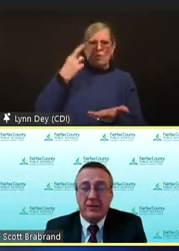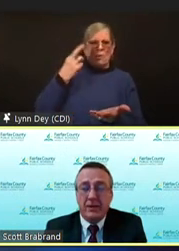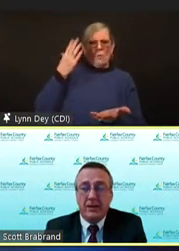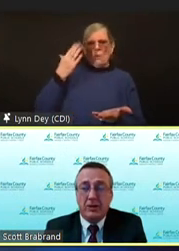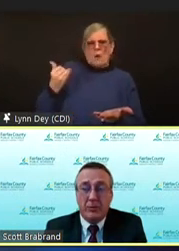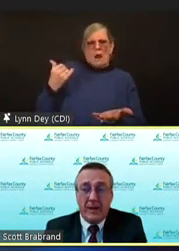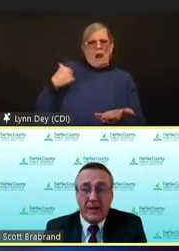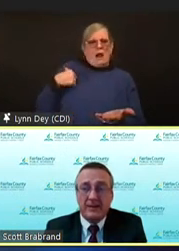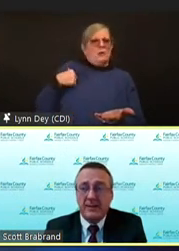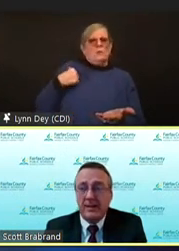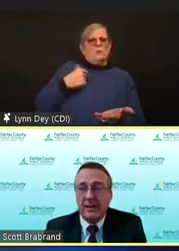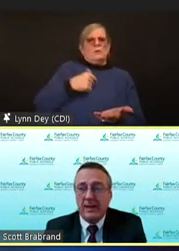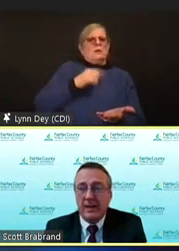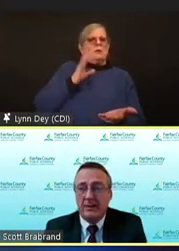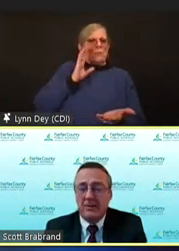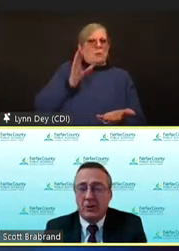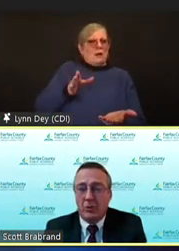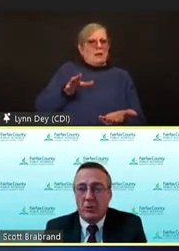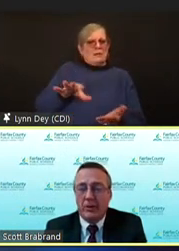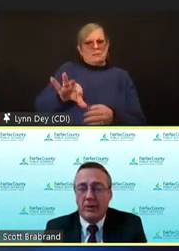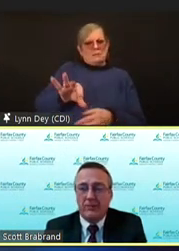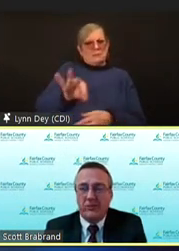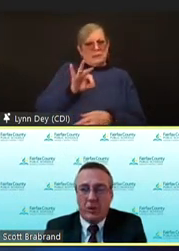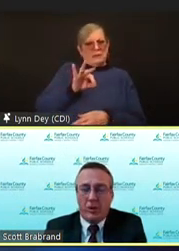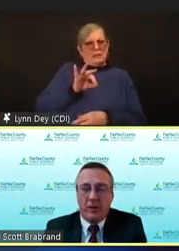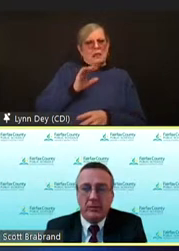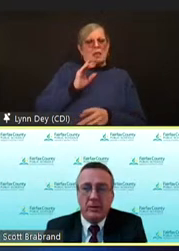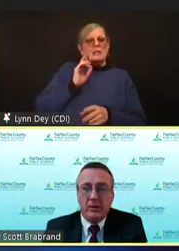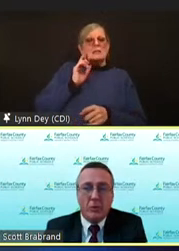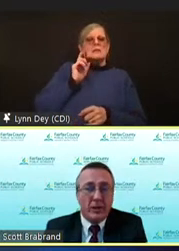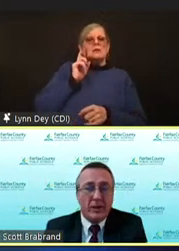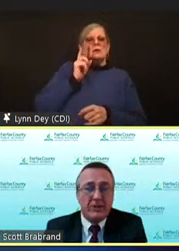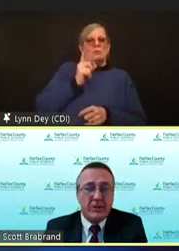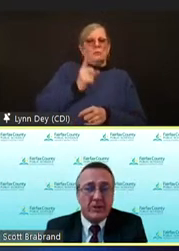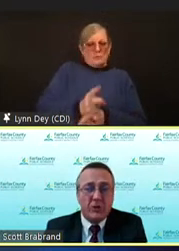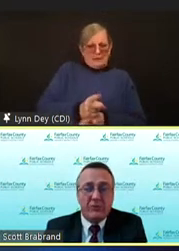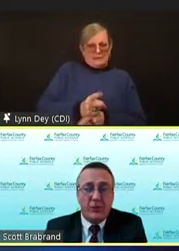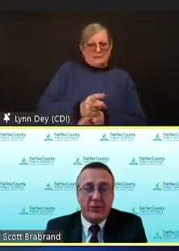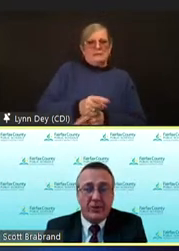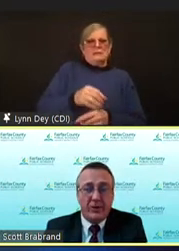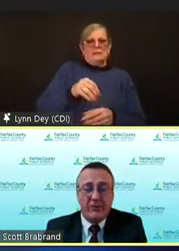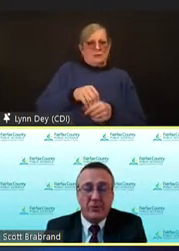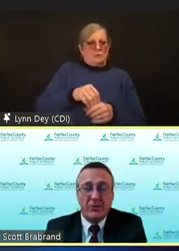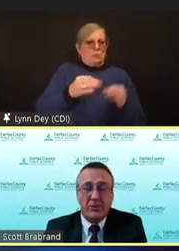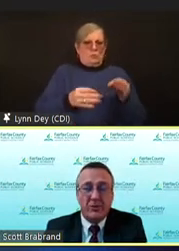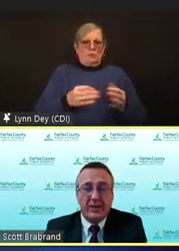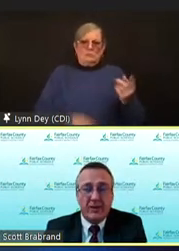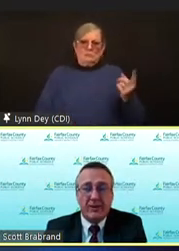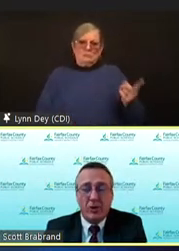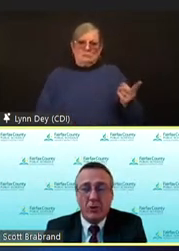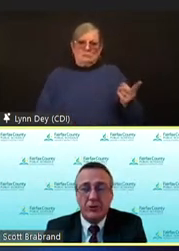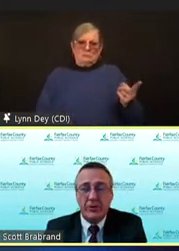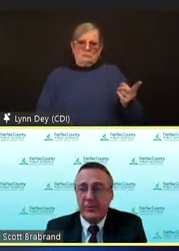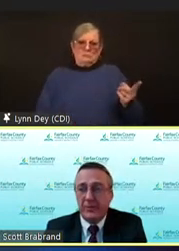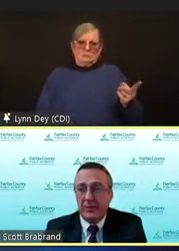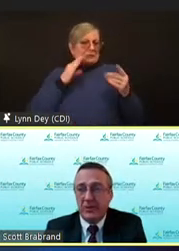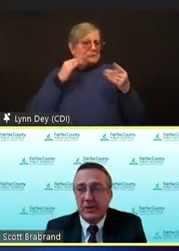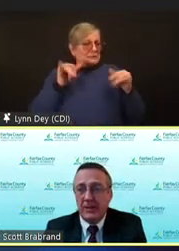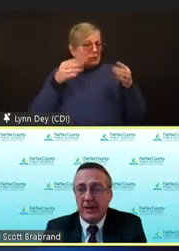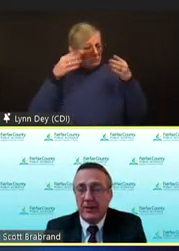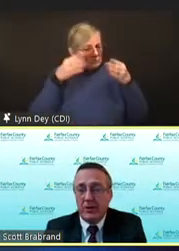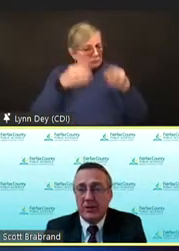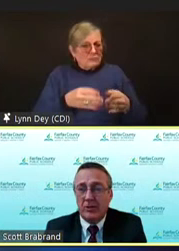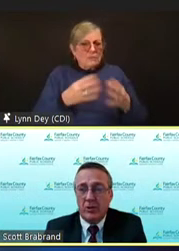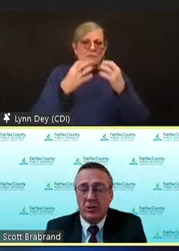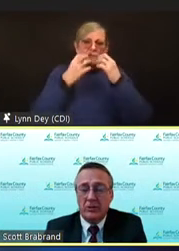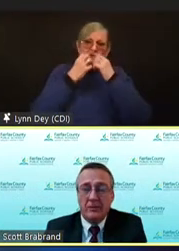found correct in the court of law. We're going to continue to go forward, though, and focus on the caring culture that we've been talking